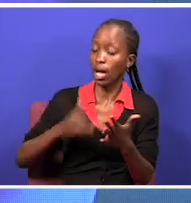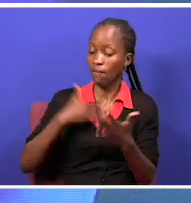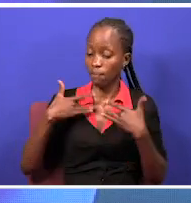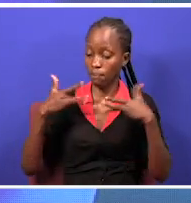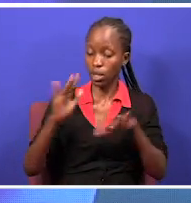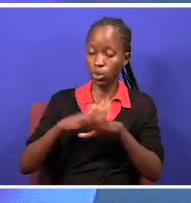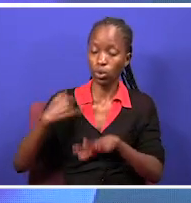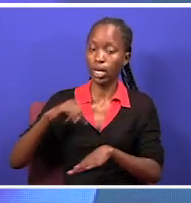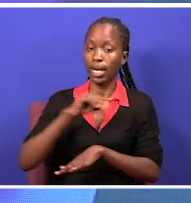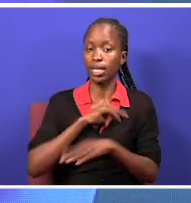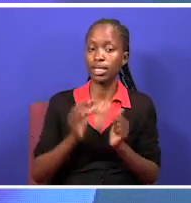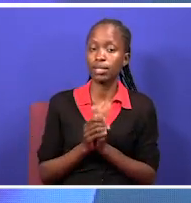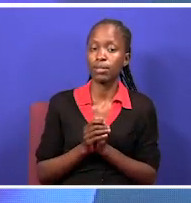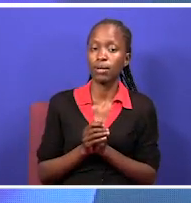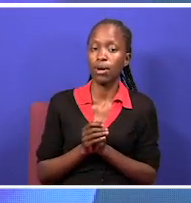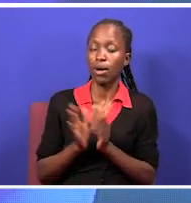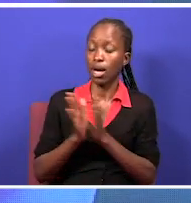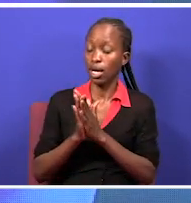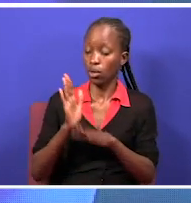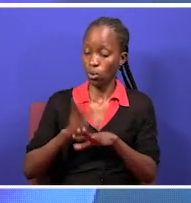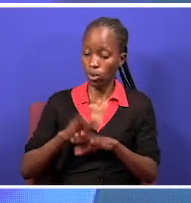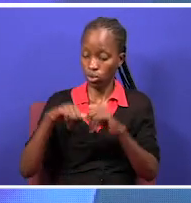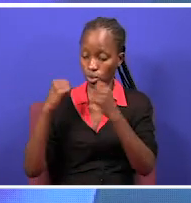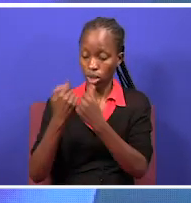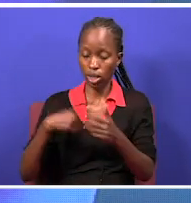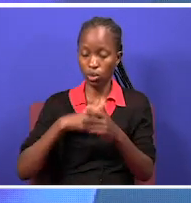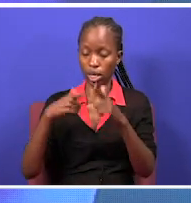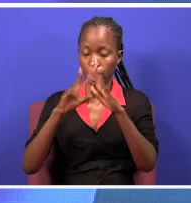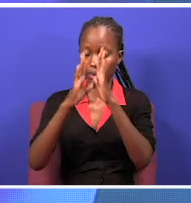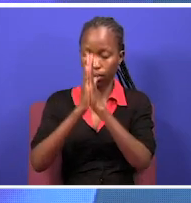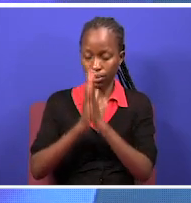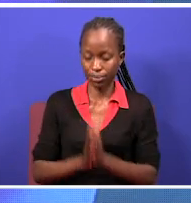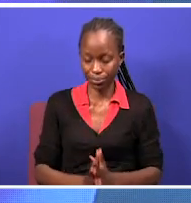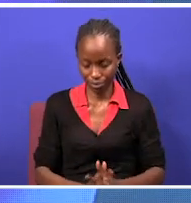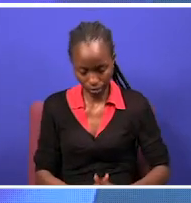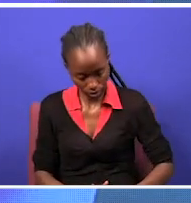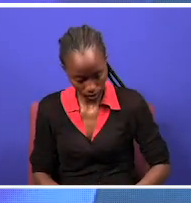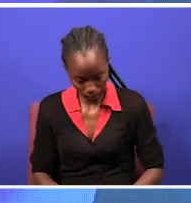us and on our society. Let's pray together.